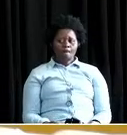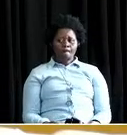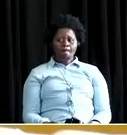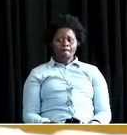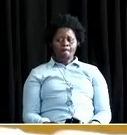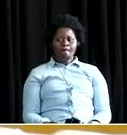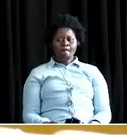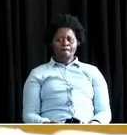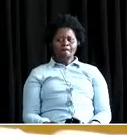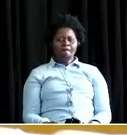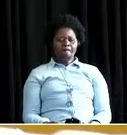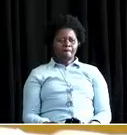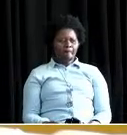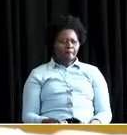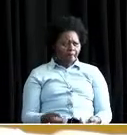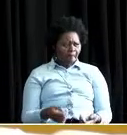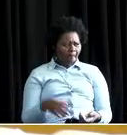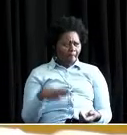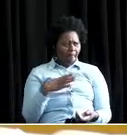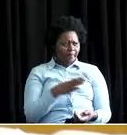Councillor Kisson.